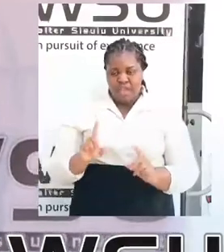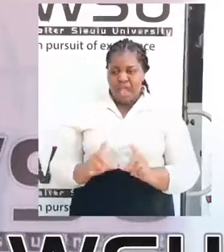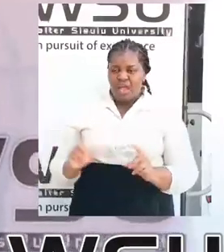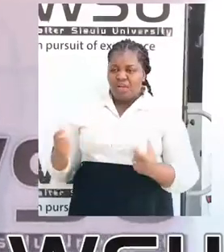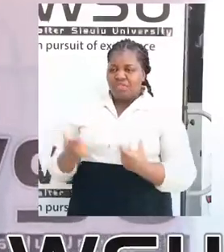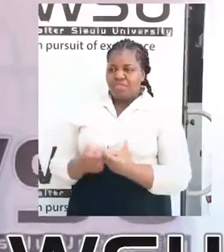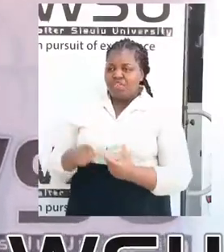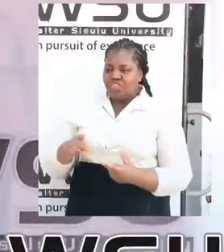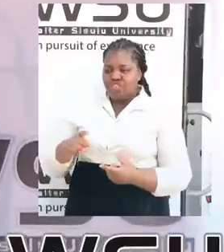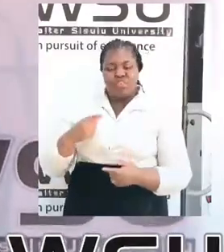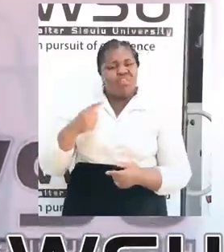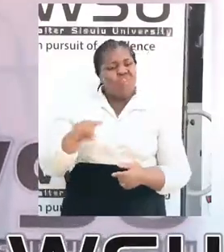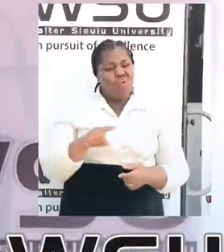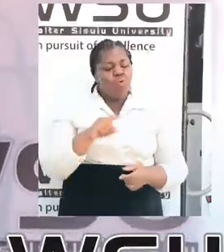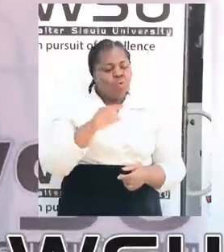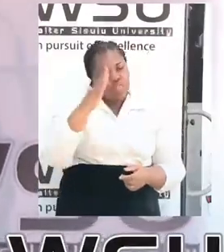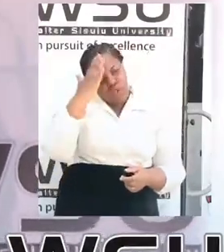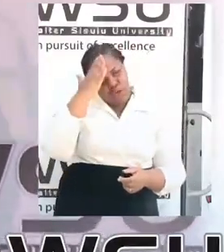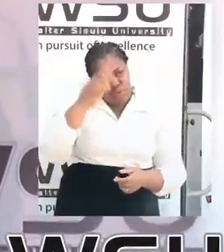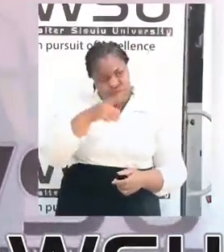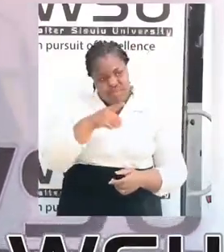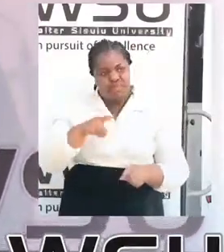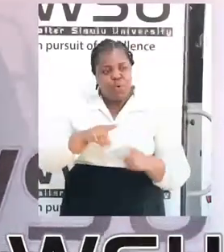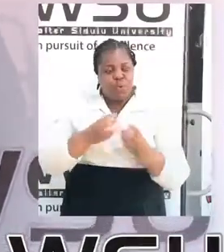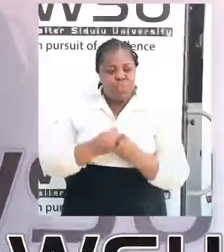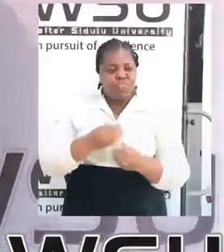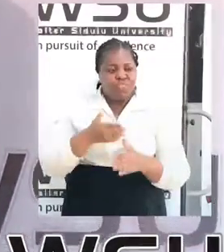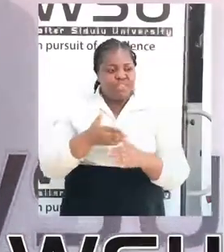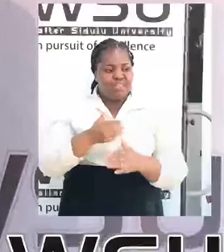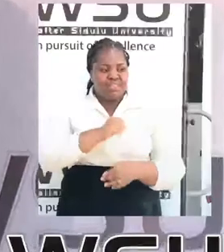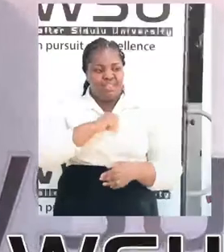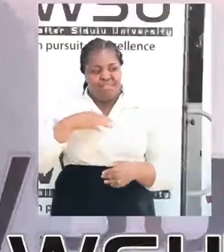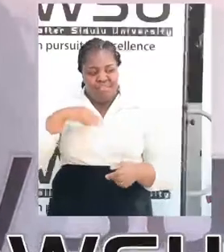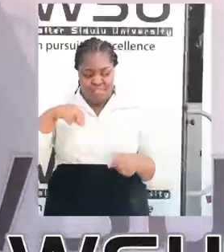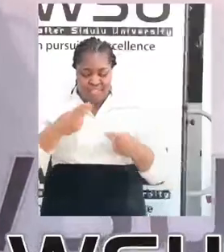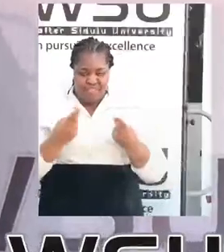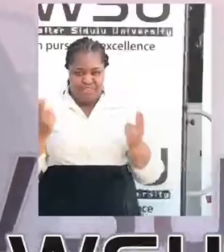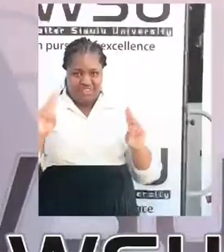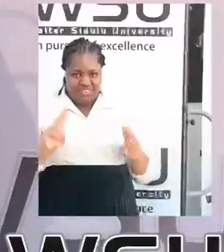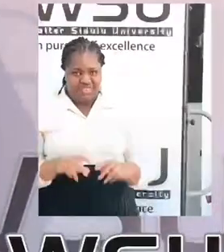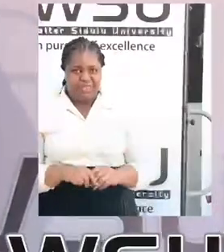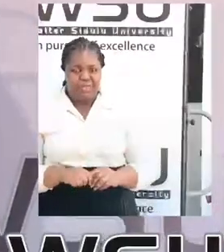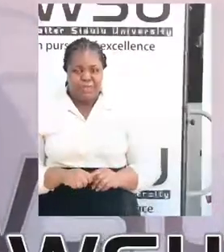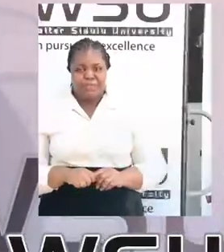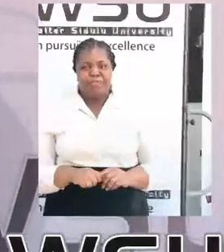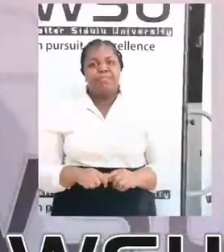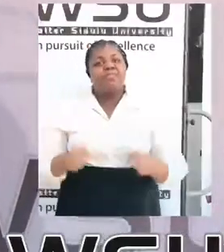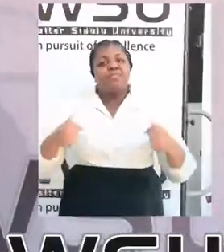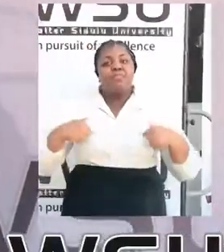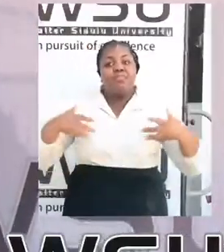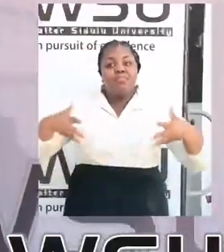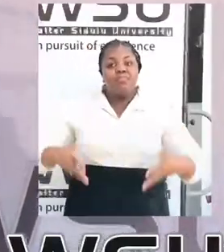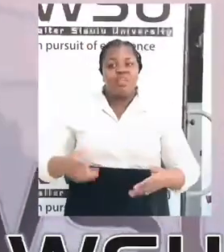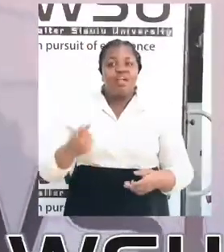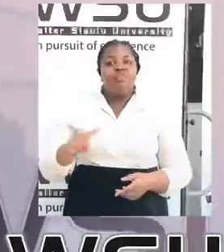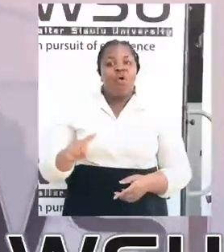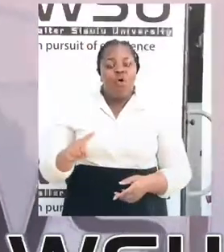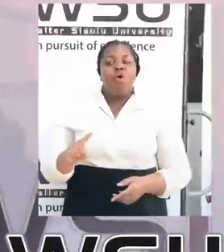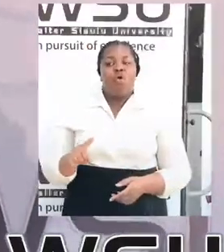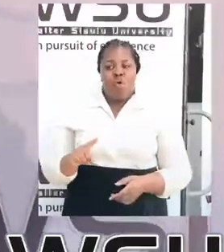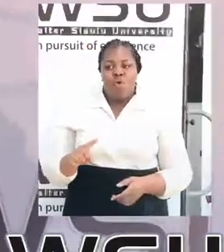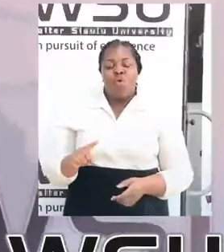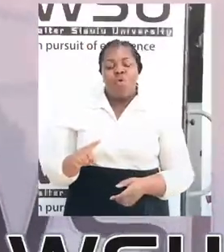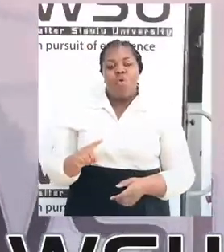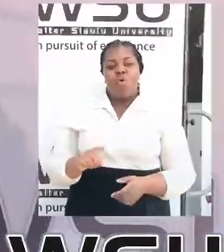ingqungquthela ye graduates nabasebenzi bale university. Ndizokuthi ke apha